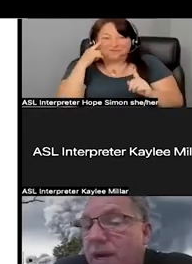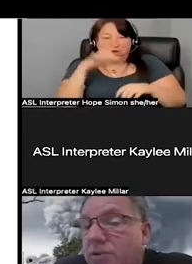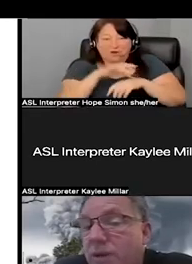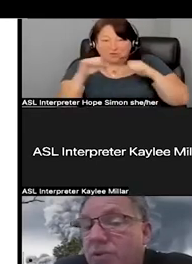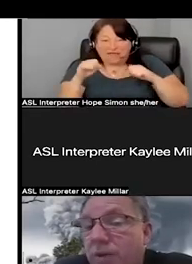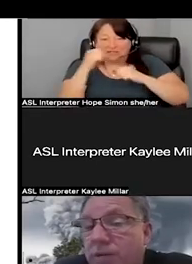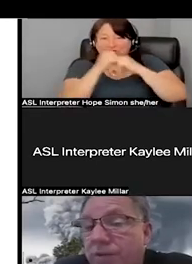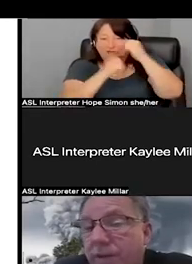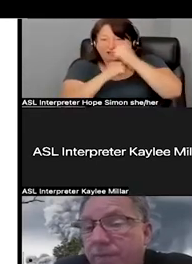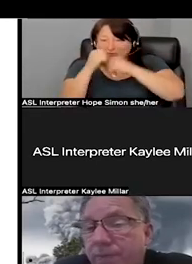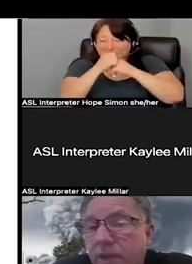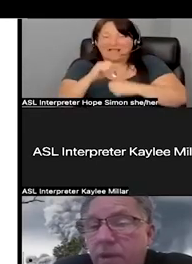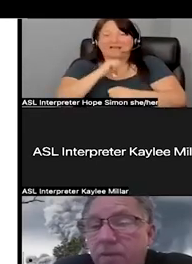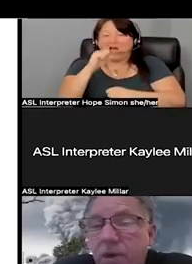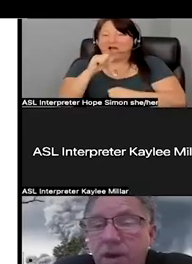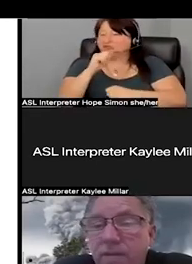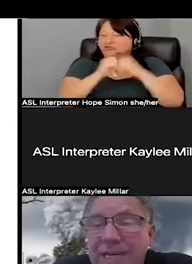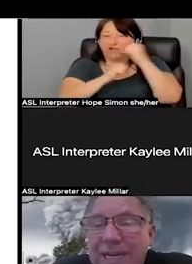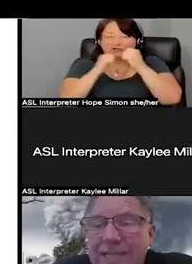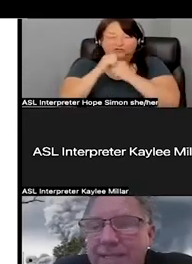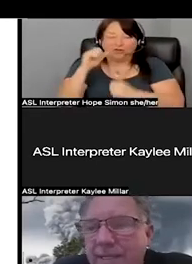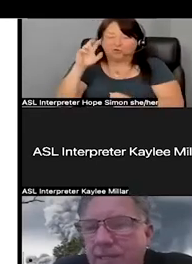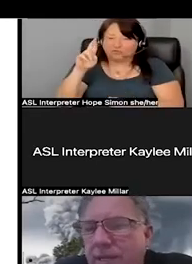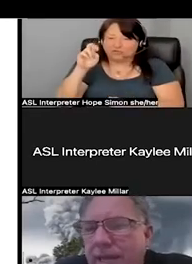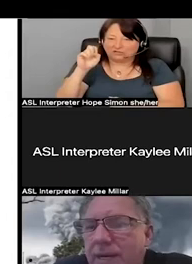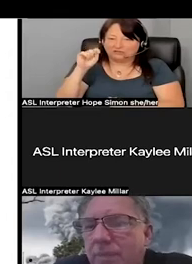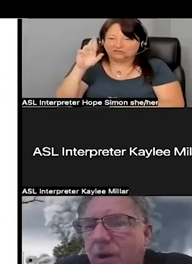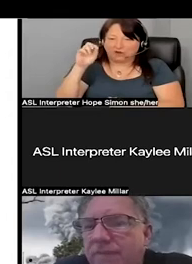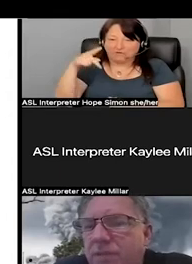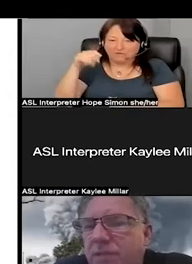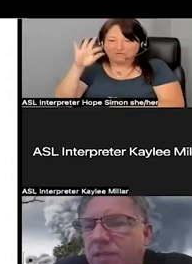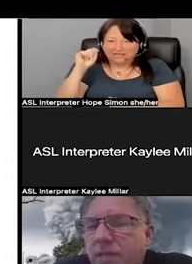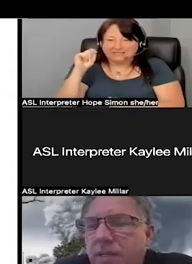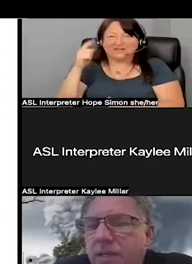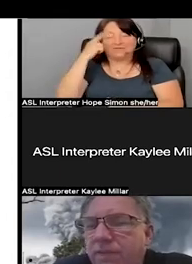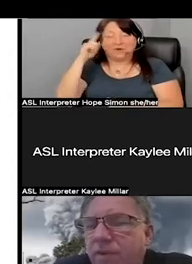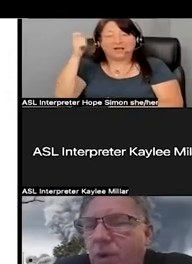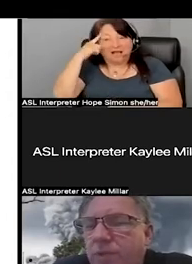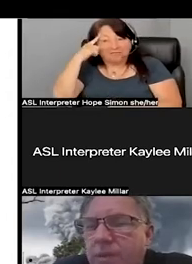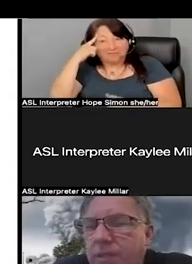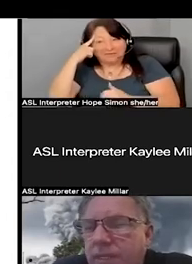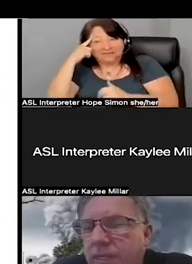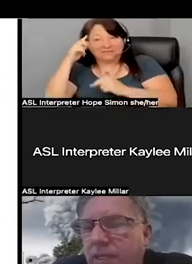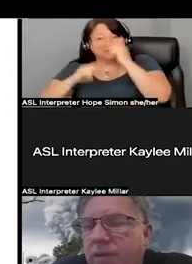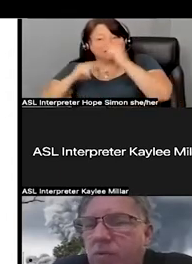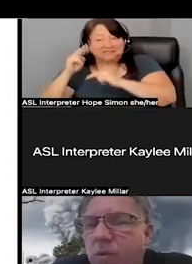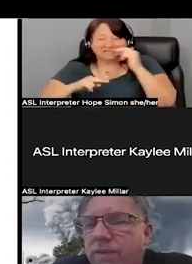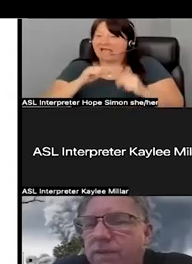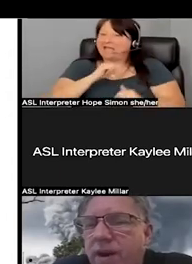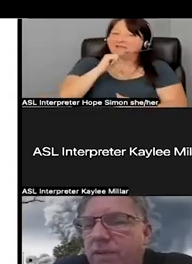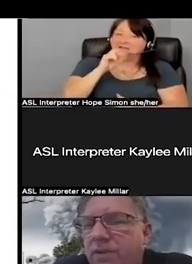and non-structural retrofit, for government entities and nonprofits. If you own the building, you